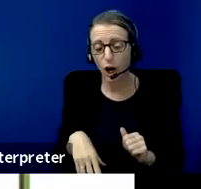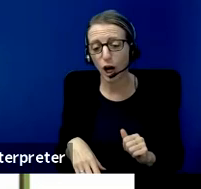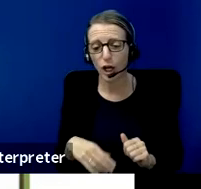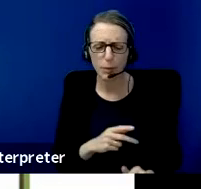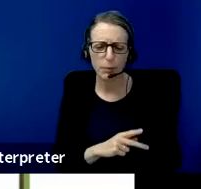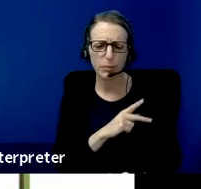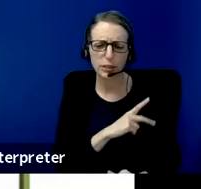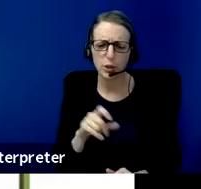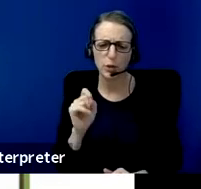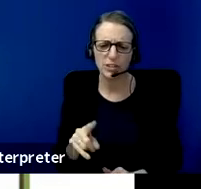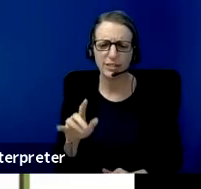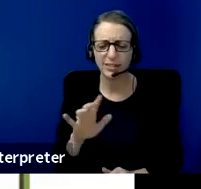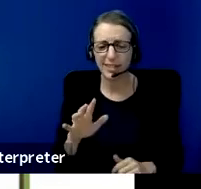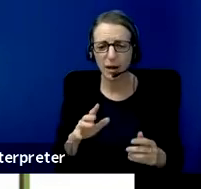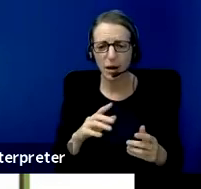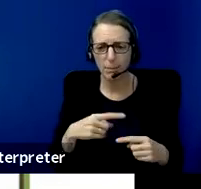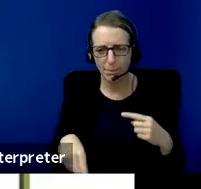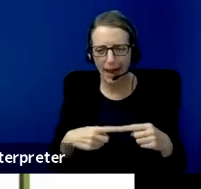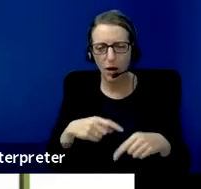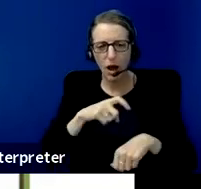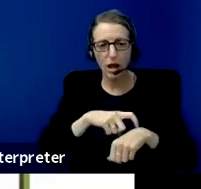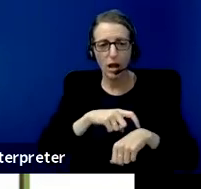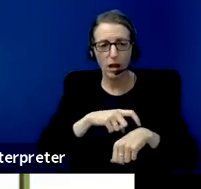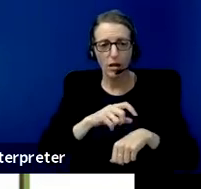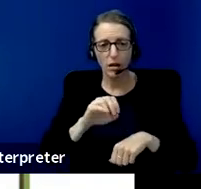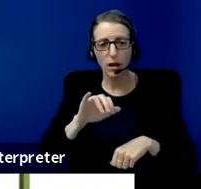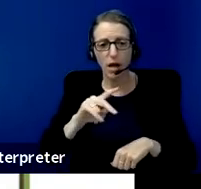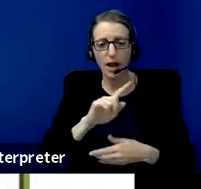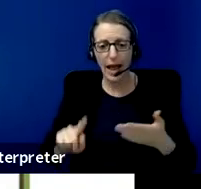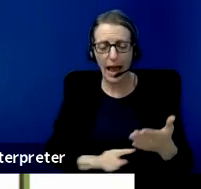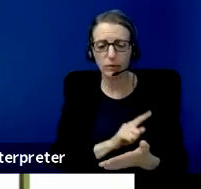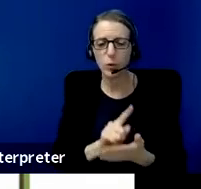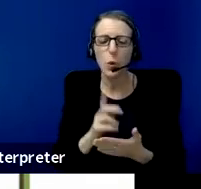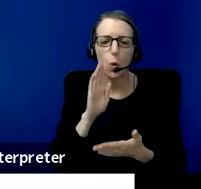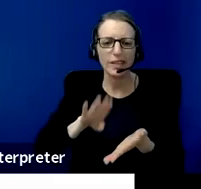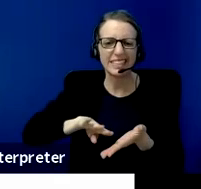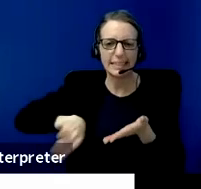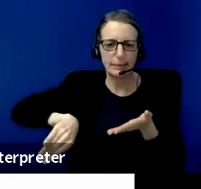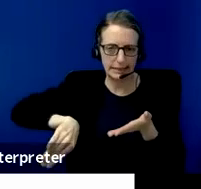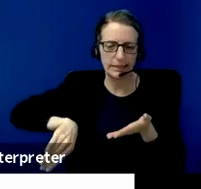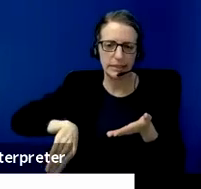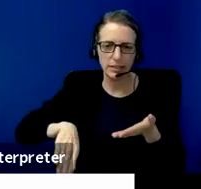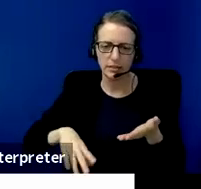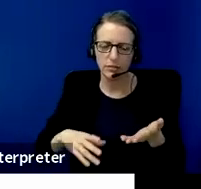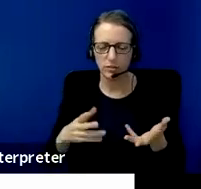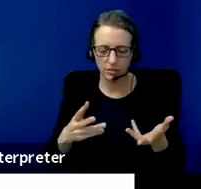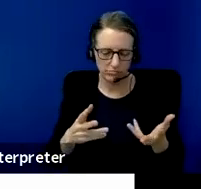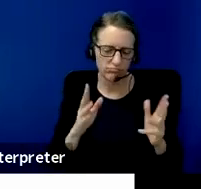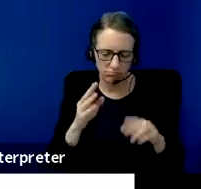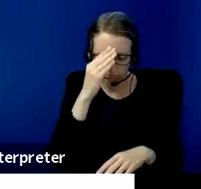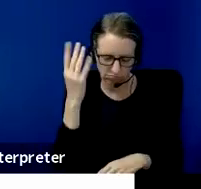personal questions, for example, around clock hours, we most likely will dismiss them to keep the flow of the course, just to let you